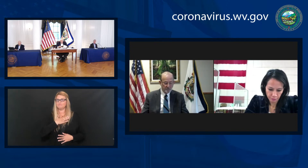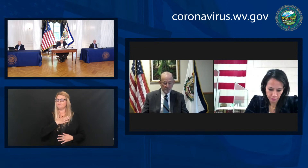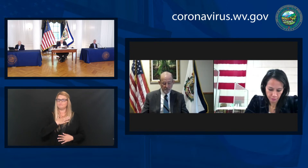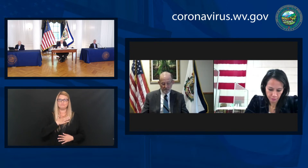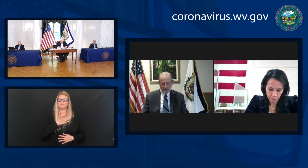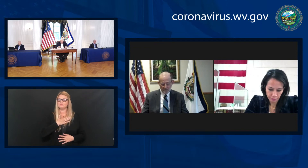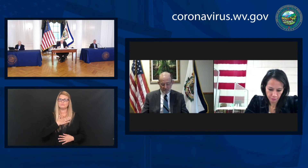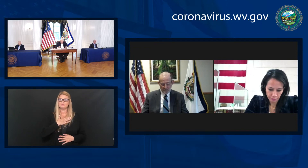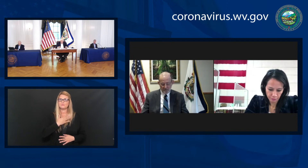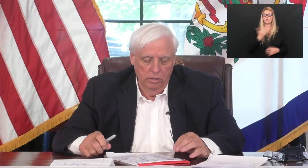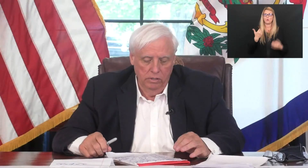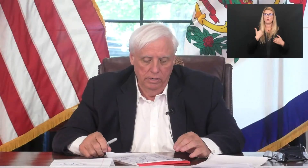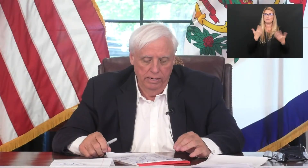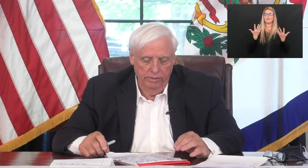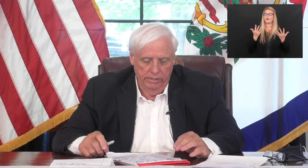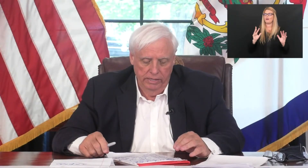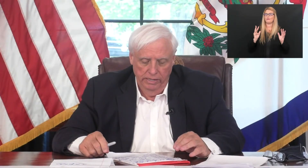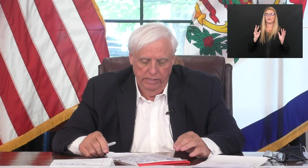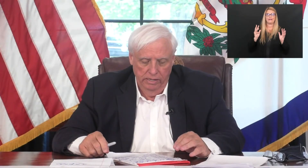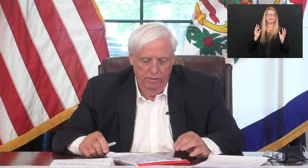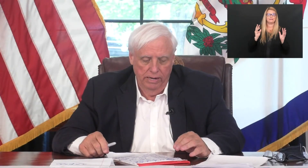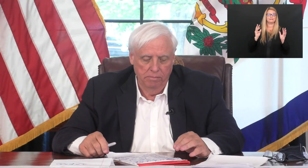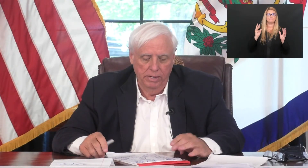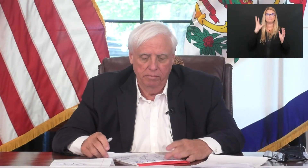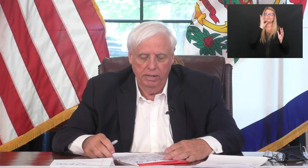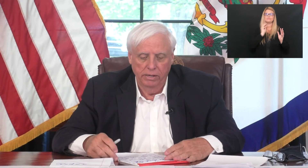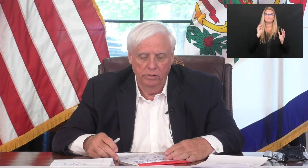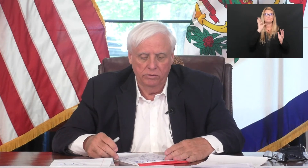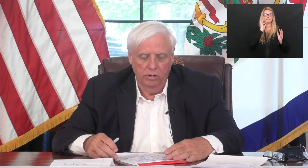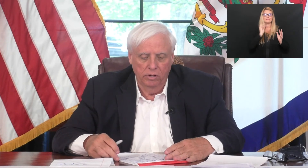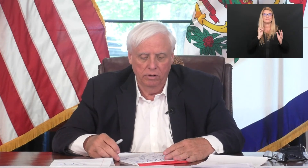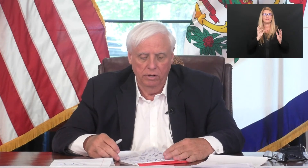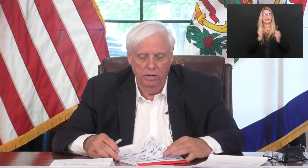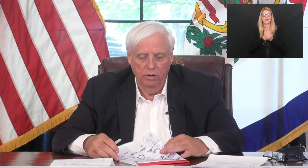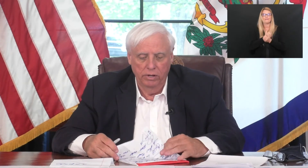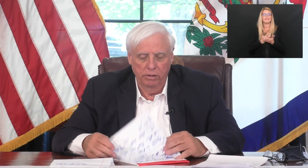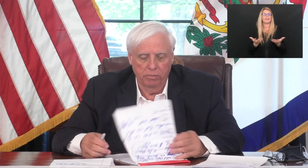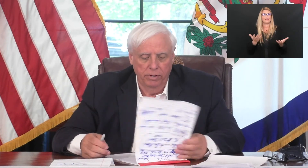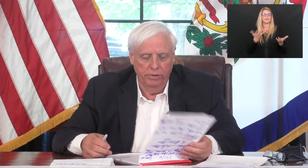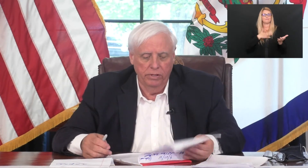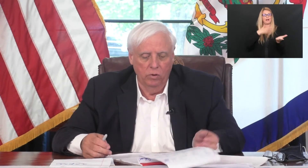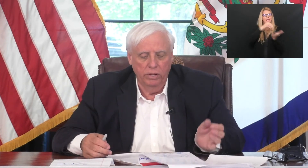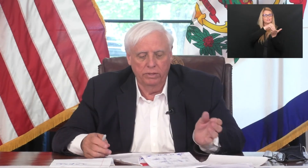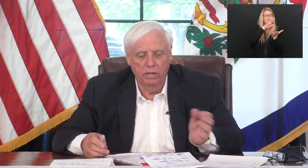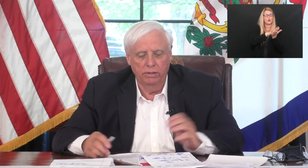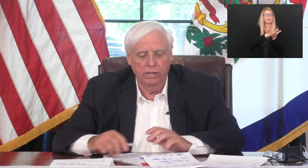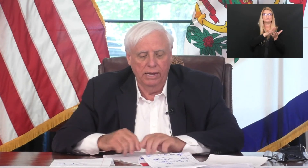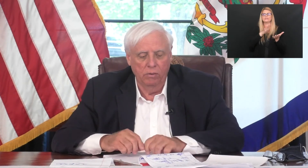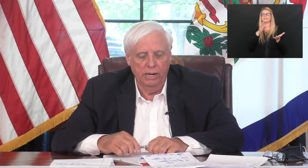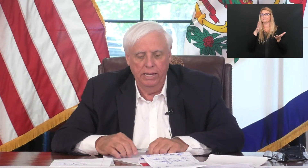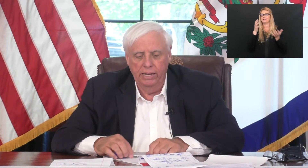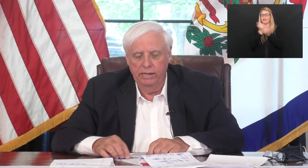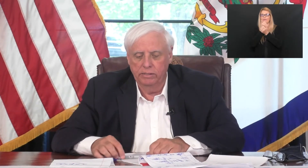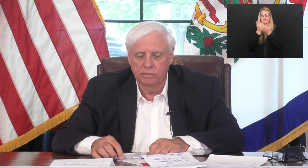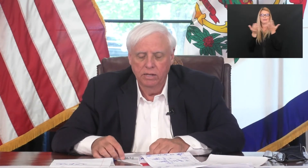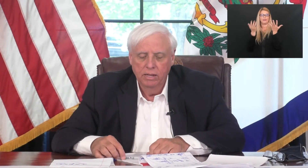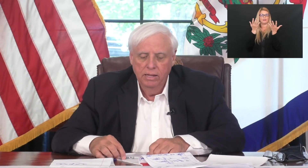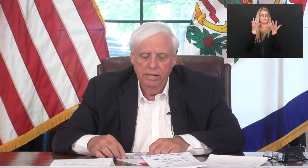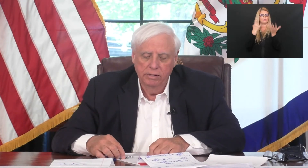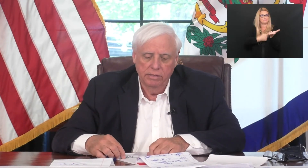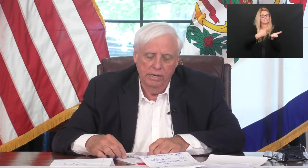I think we've been through everything, that I made my notes on, in the briefing. The only other thing I would add